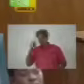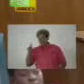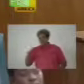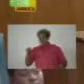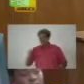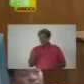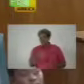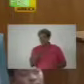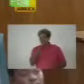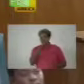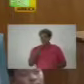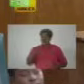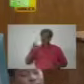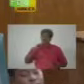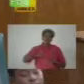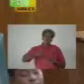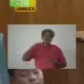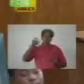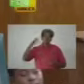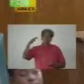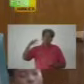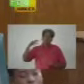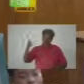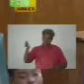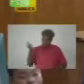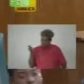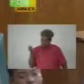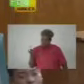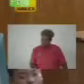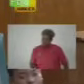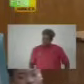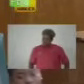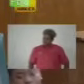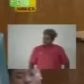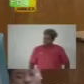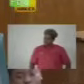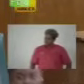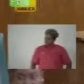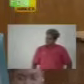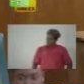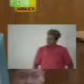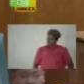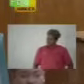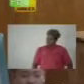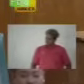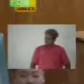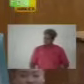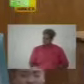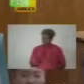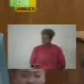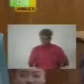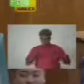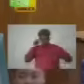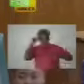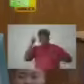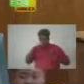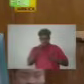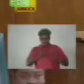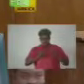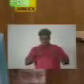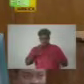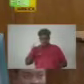those who are of a wealthy disposition. A simple understanding of economics, which you